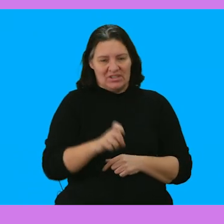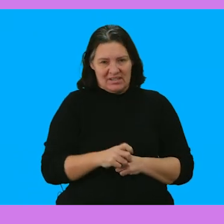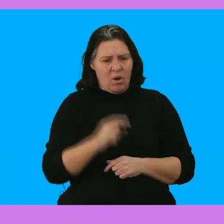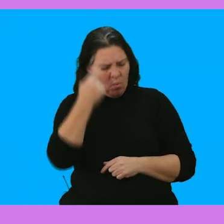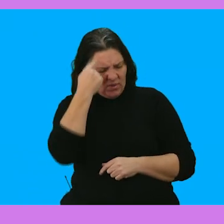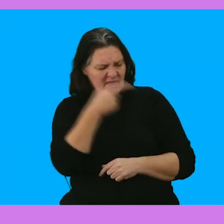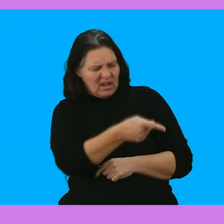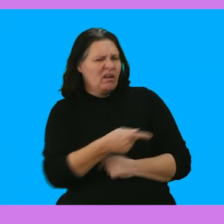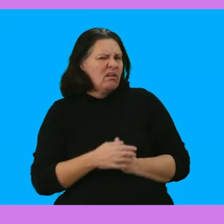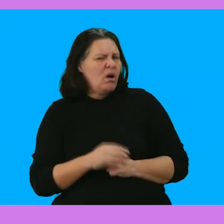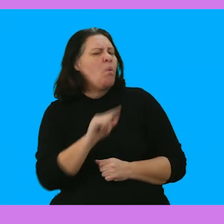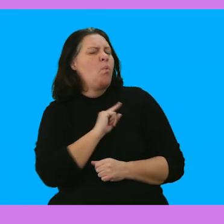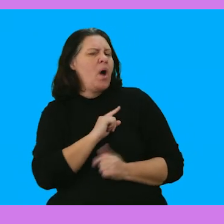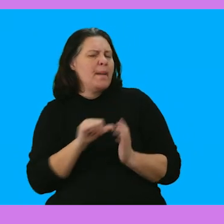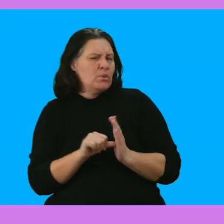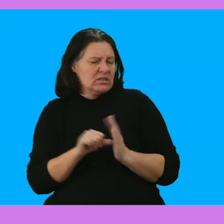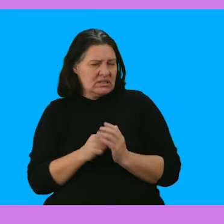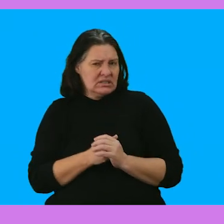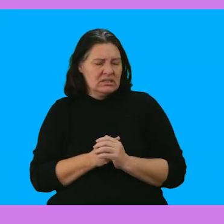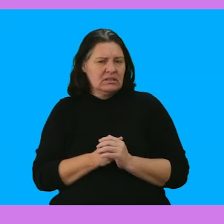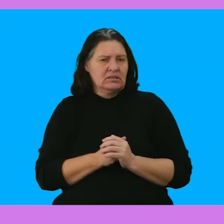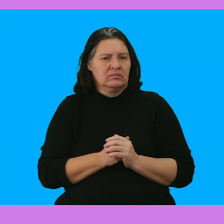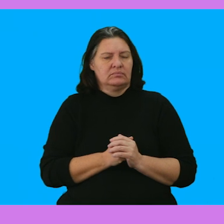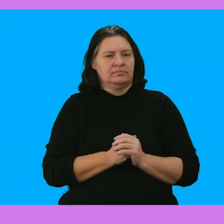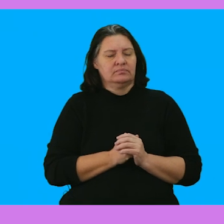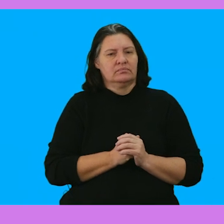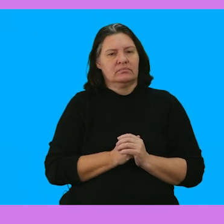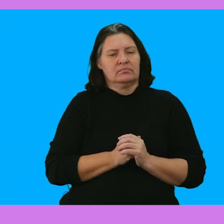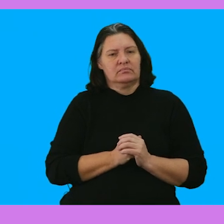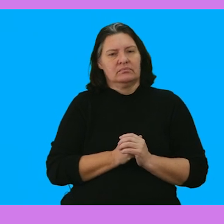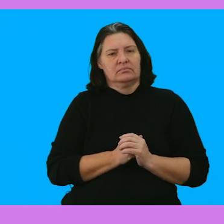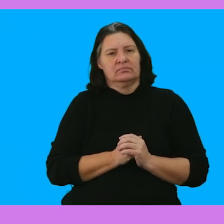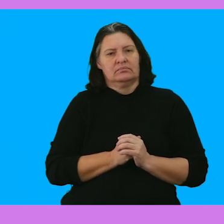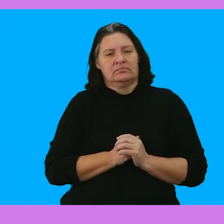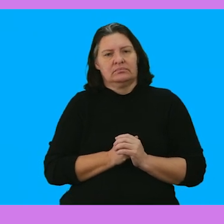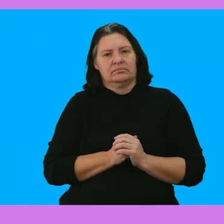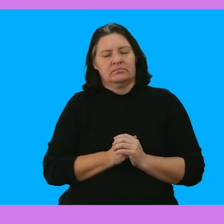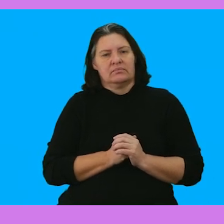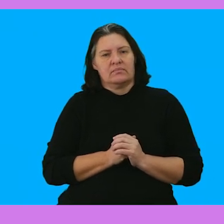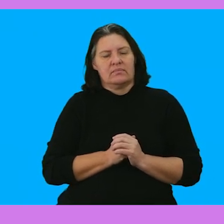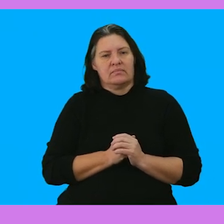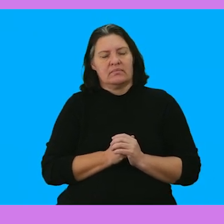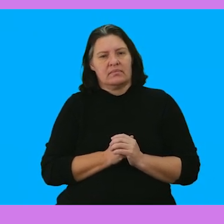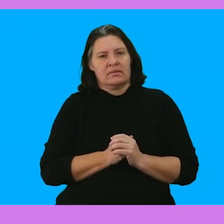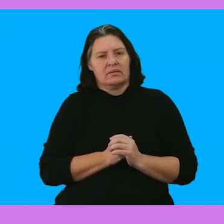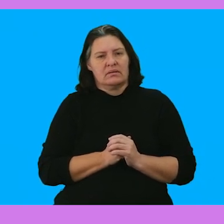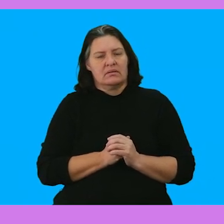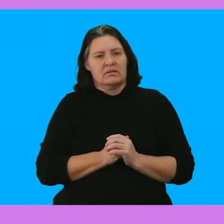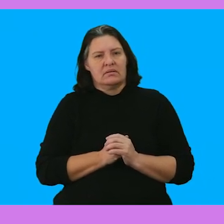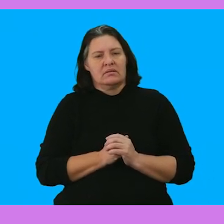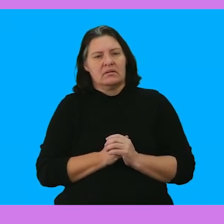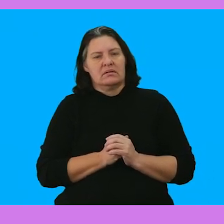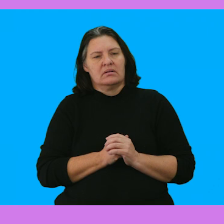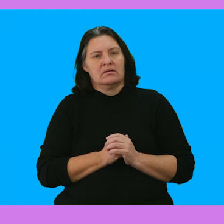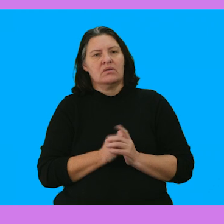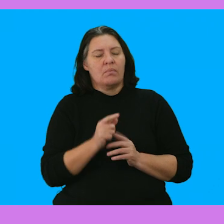4 question. We would like to know what is your opinion on this. So why do you think this statement is important? Okay, or